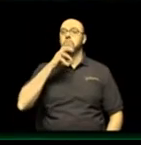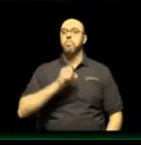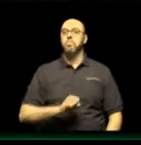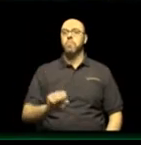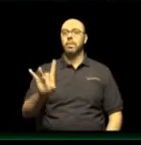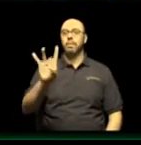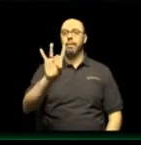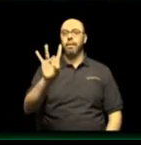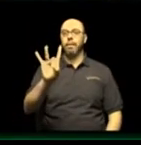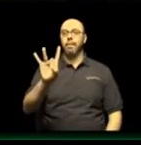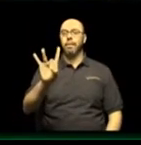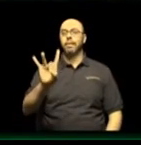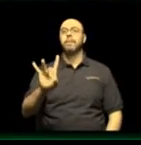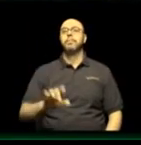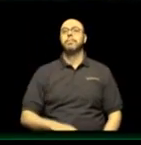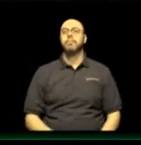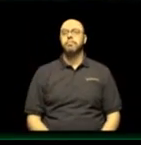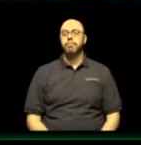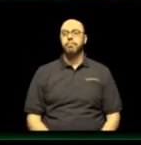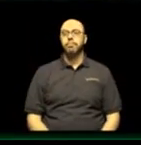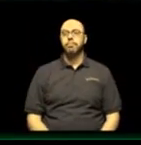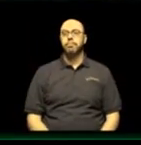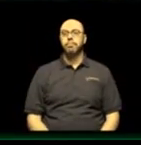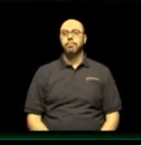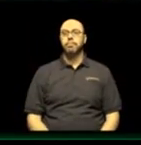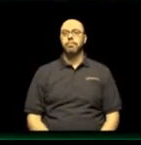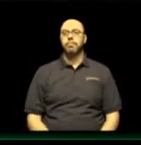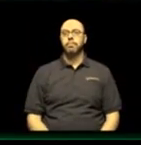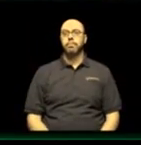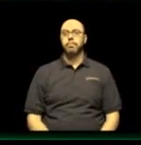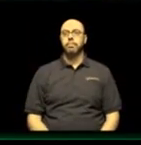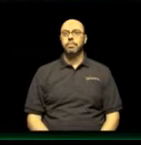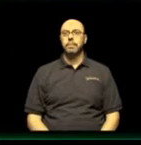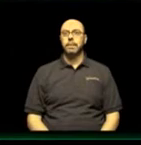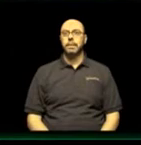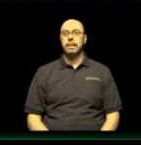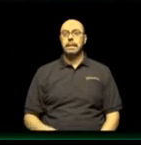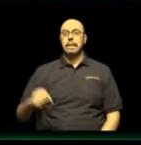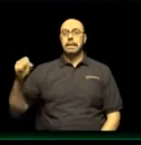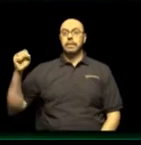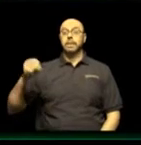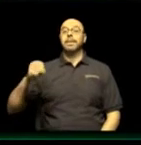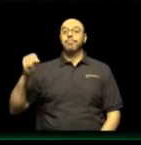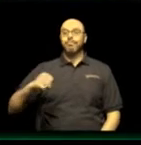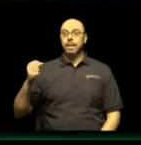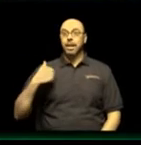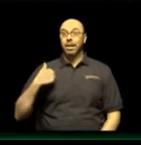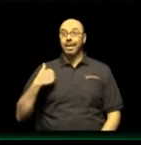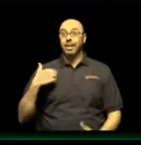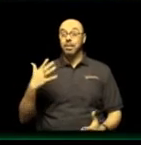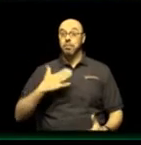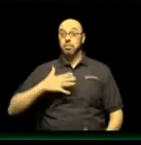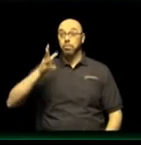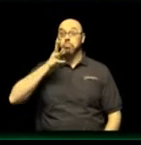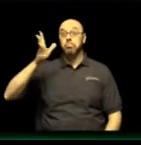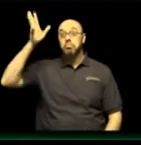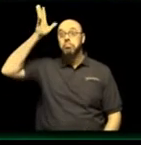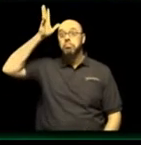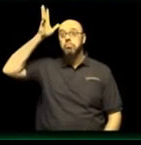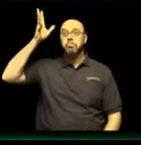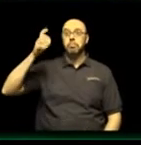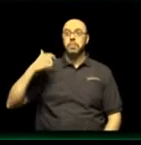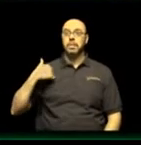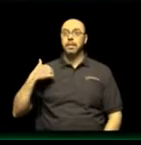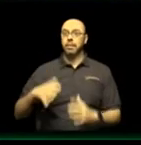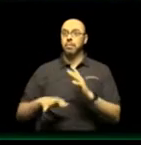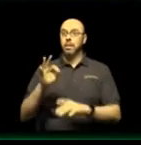That's young. Do you remember what life was like before? Yes, my parents, I was found out when